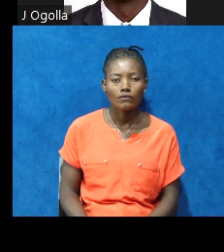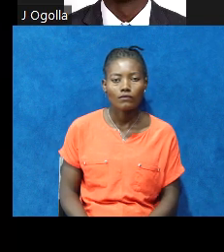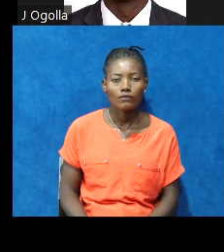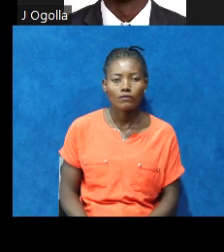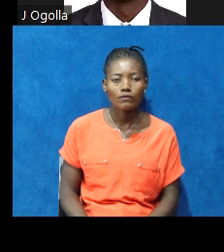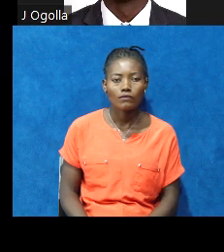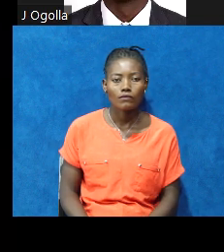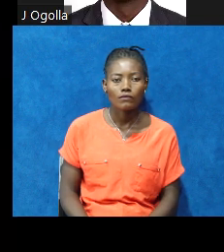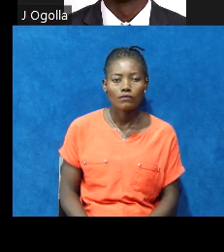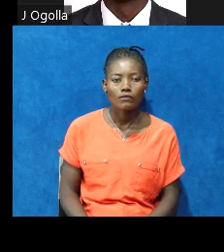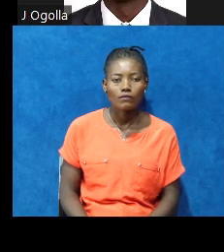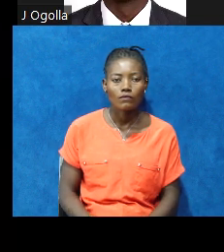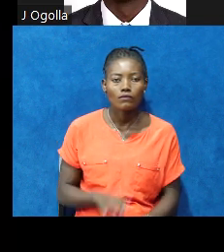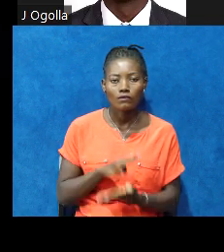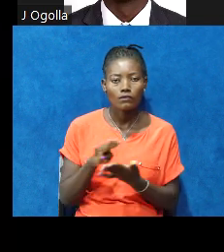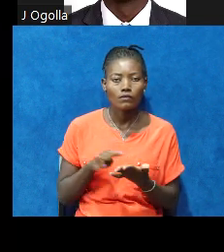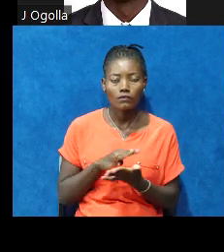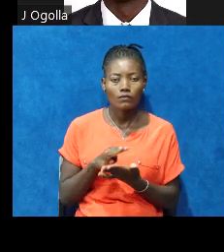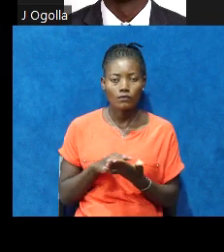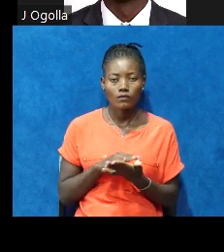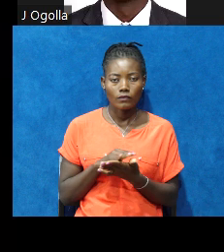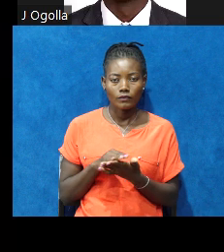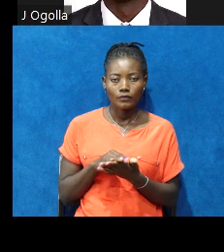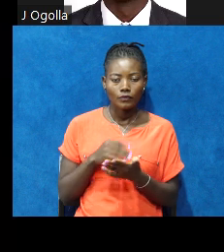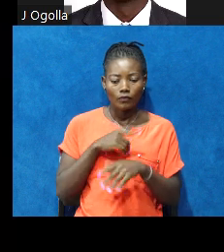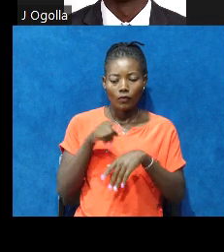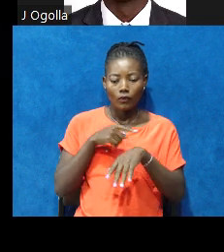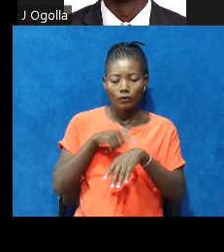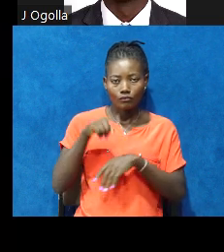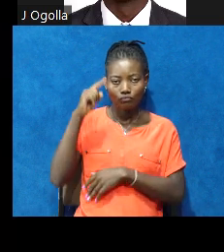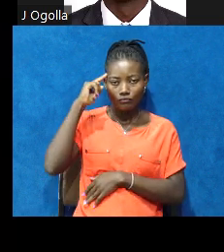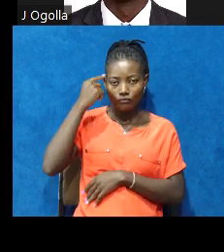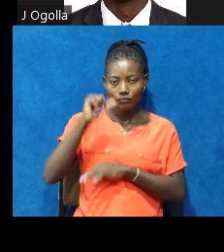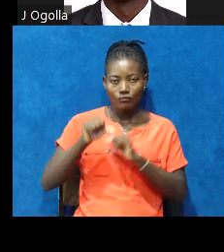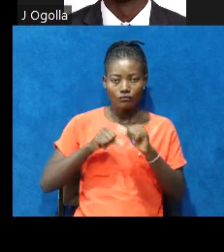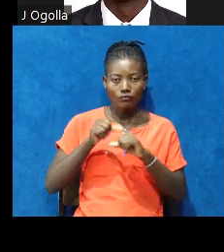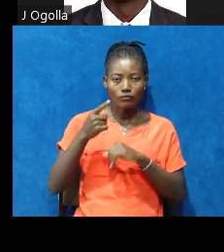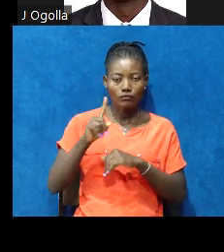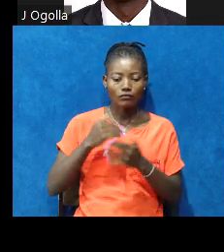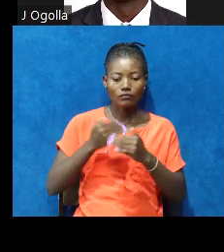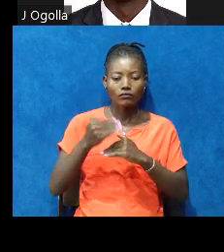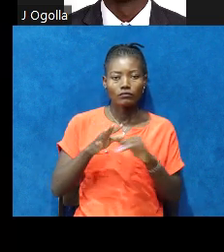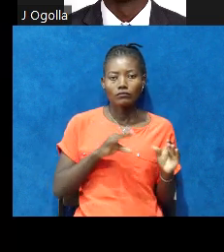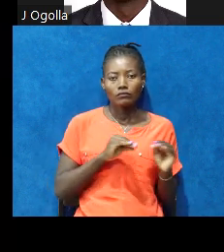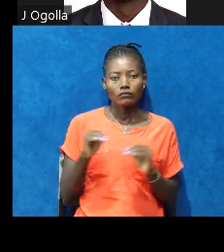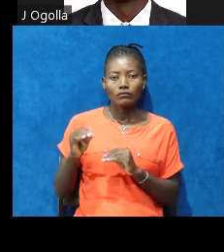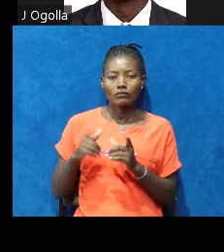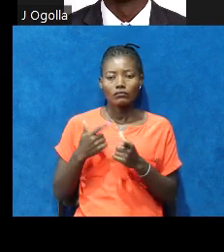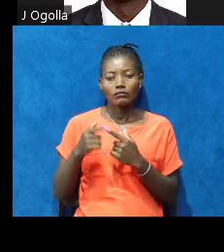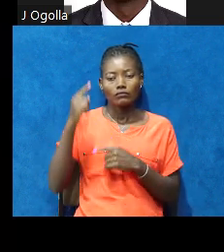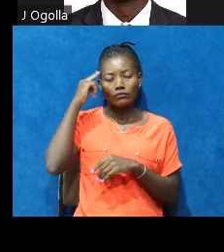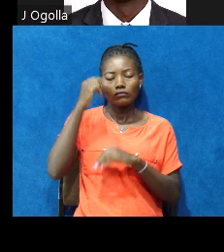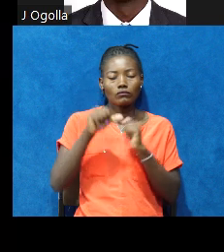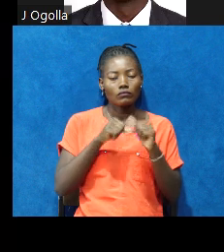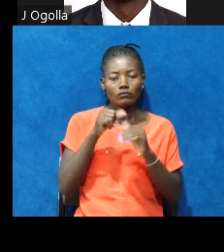you have made your, basically choking is when you're thinking about your next move and